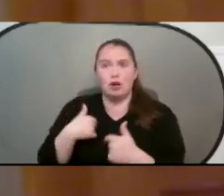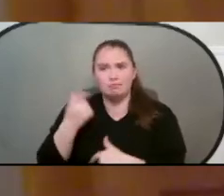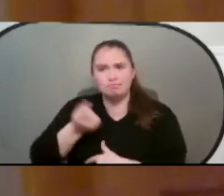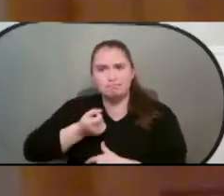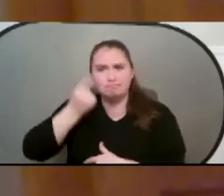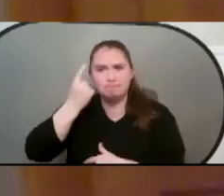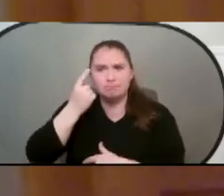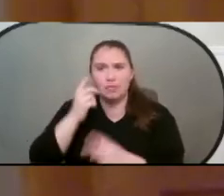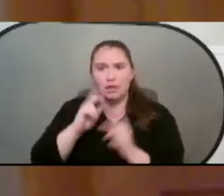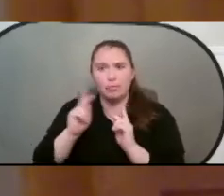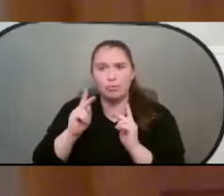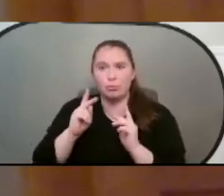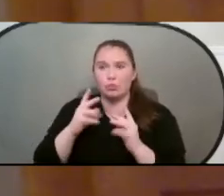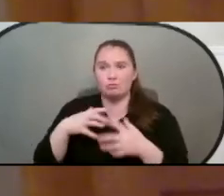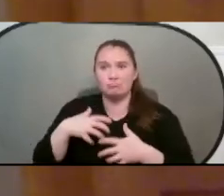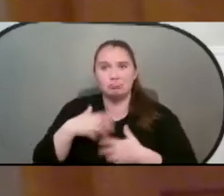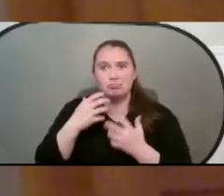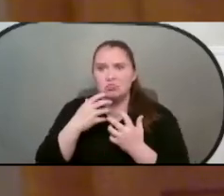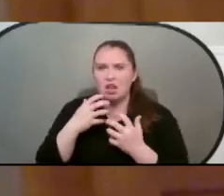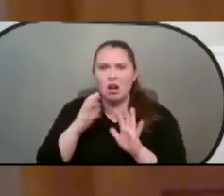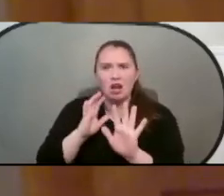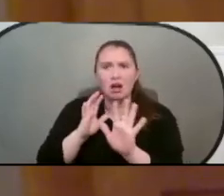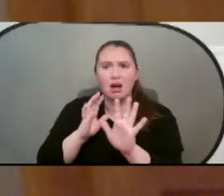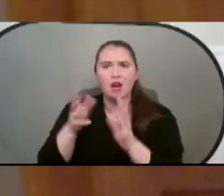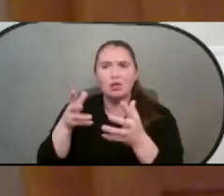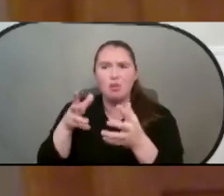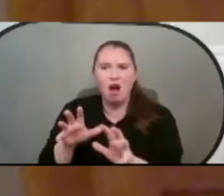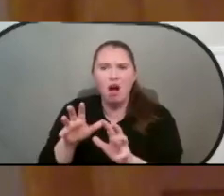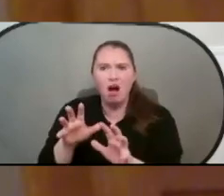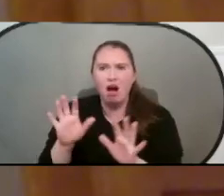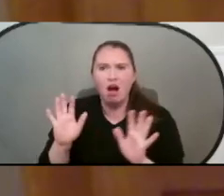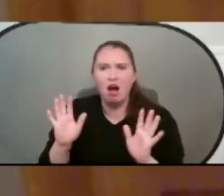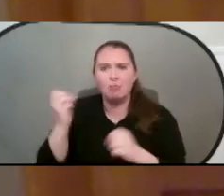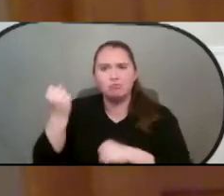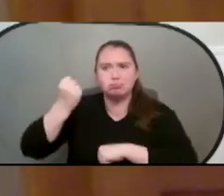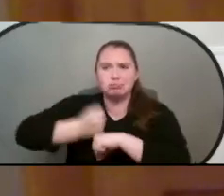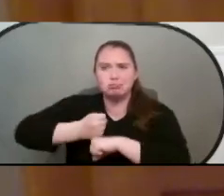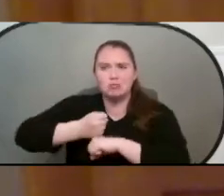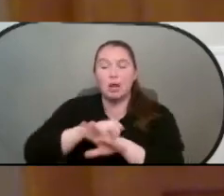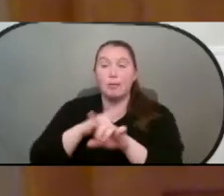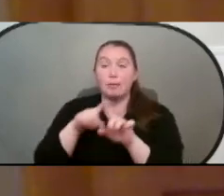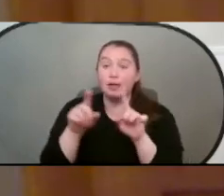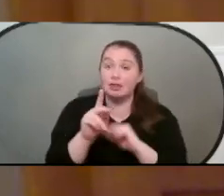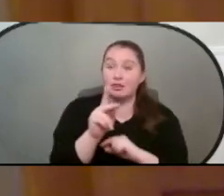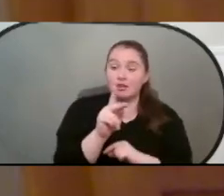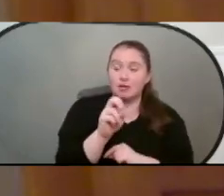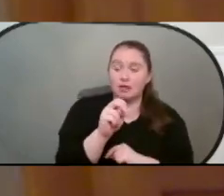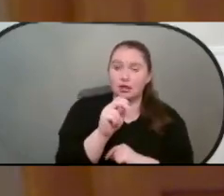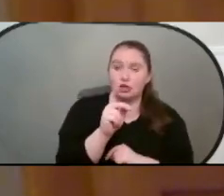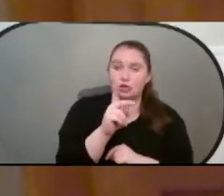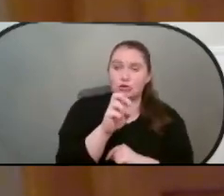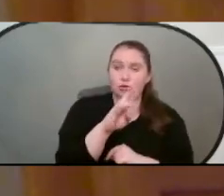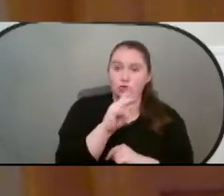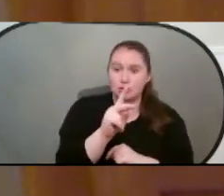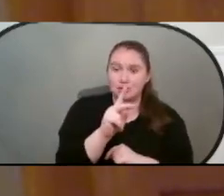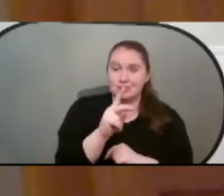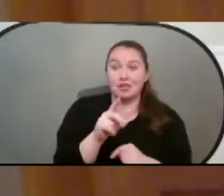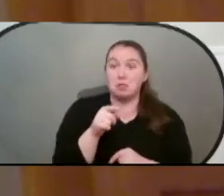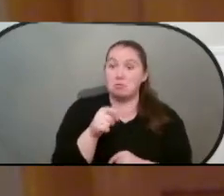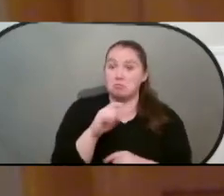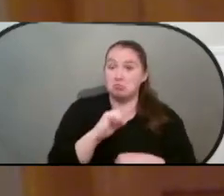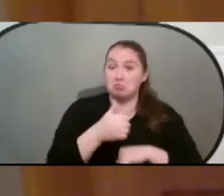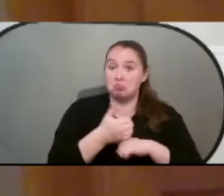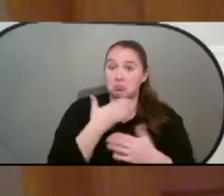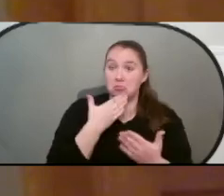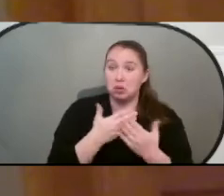be apprehensive about that. But, um, I think Kendrick's at a good location where it's at in the